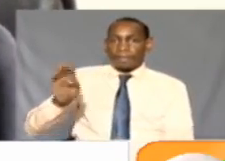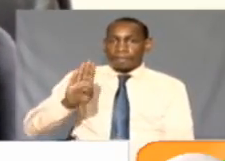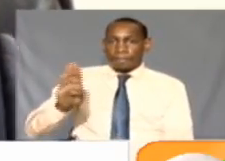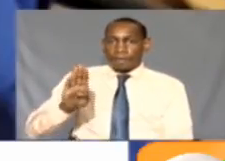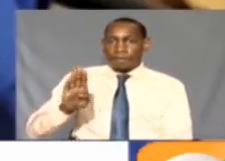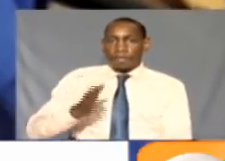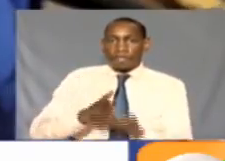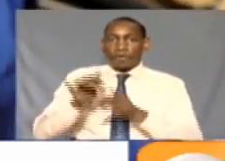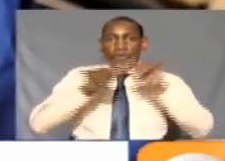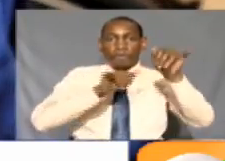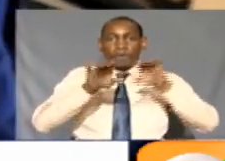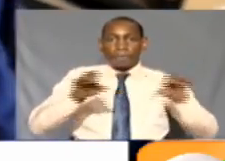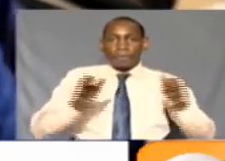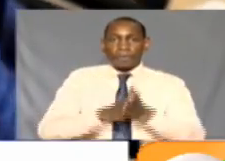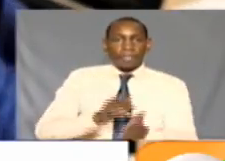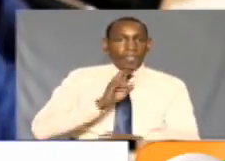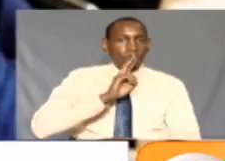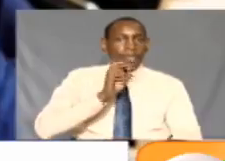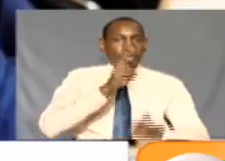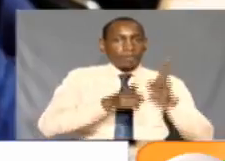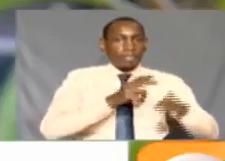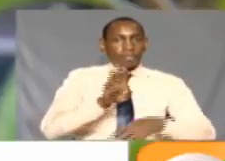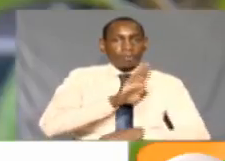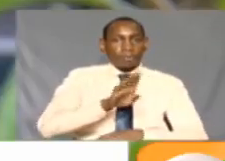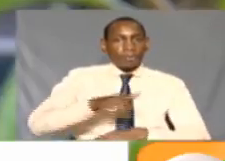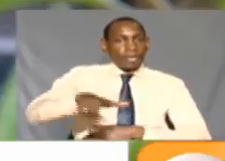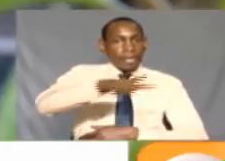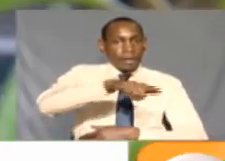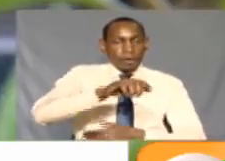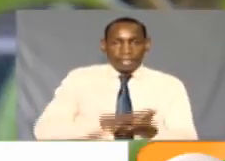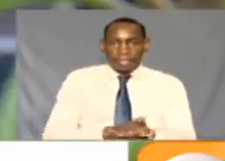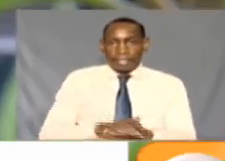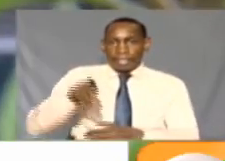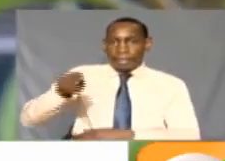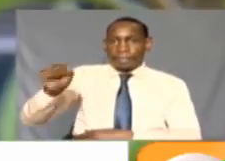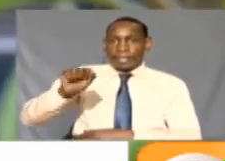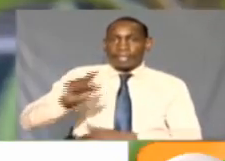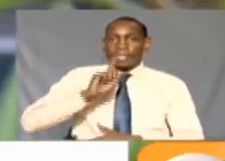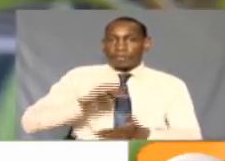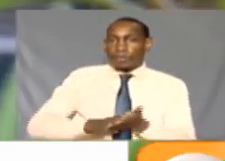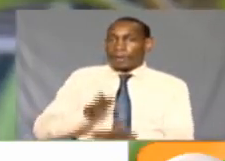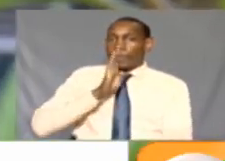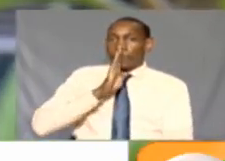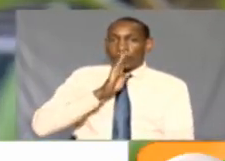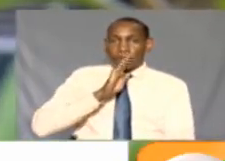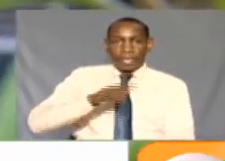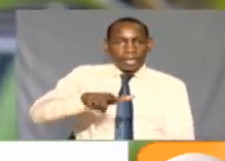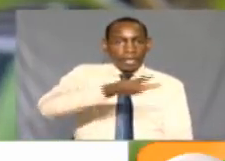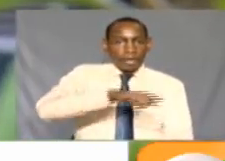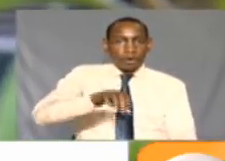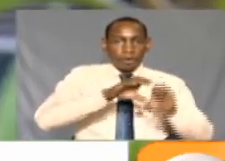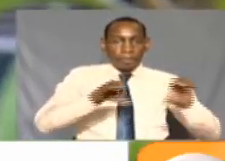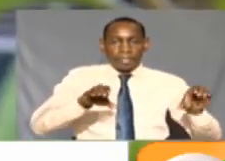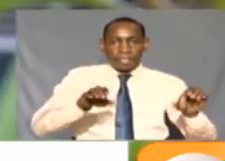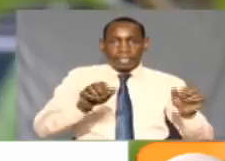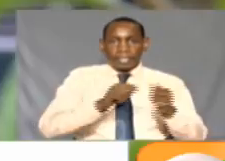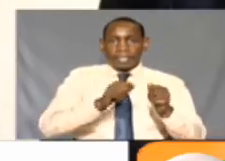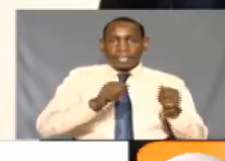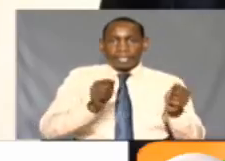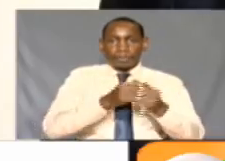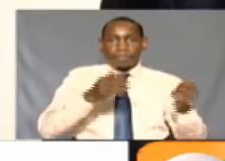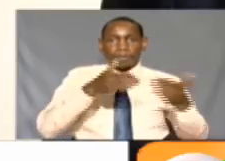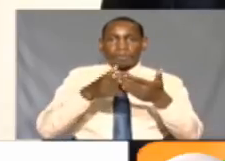from foreign markets and 222 billion shillings locally. Muia insisting that borrowing from the domestic market will not crowd out small